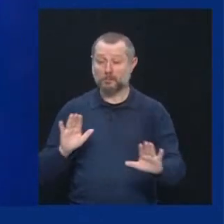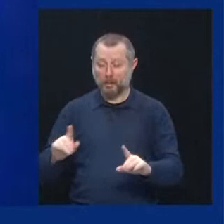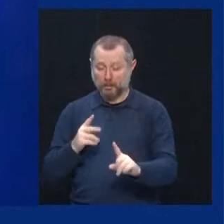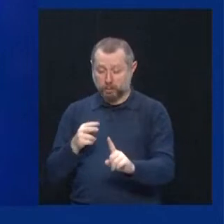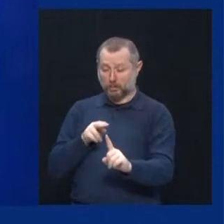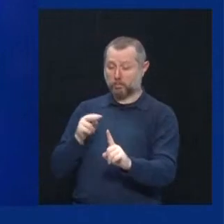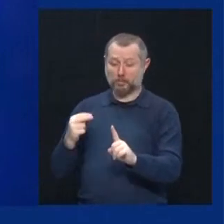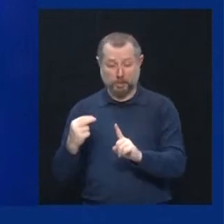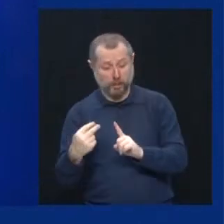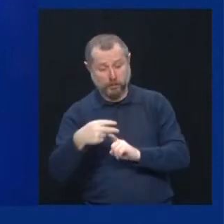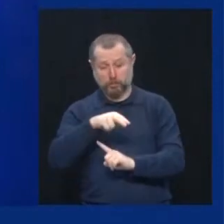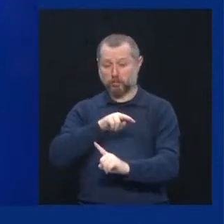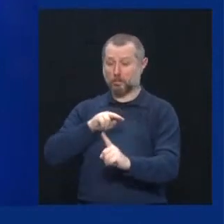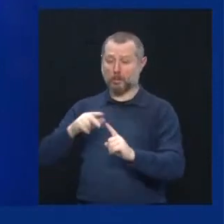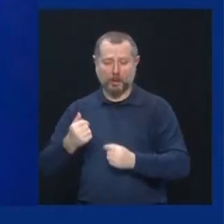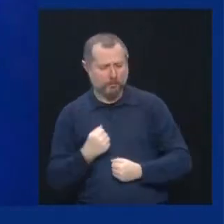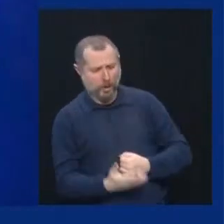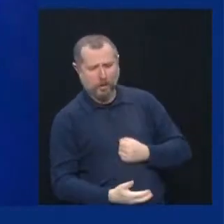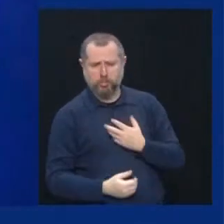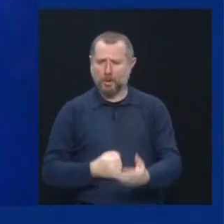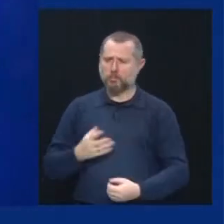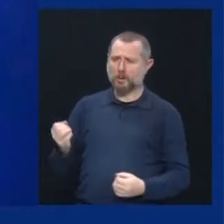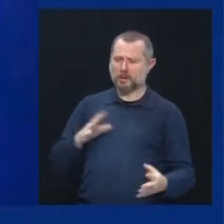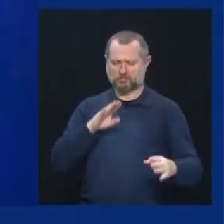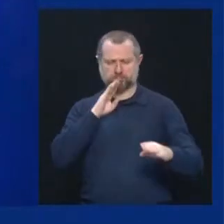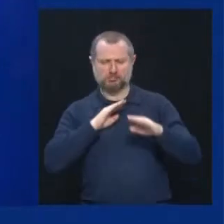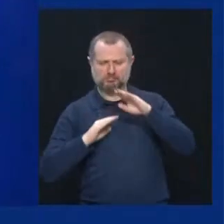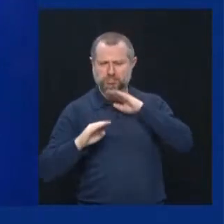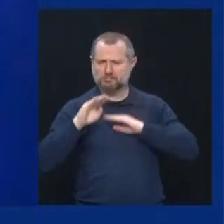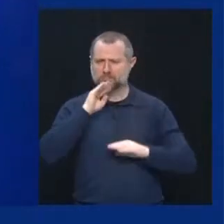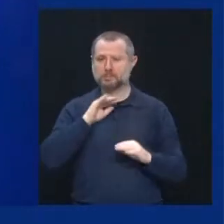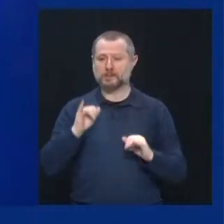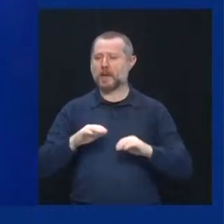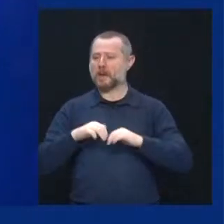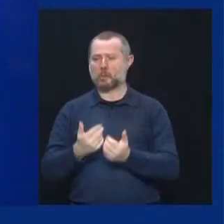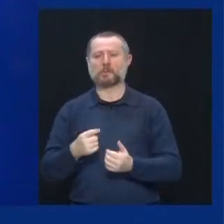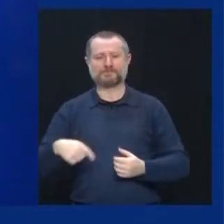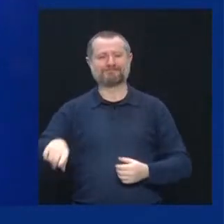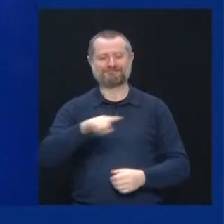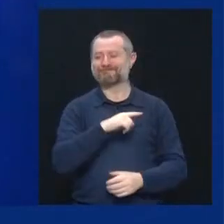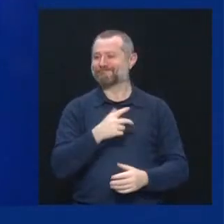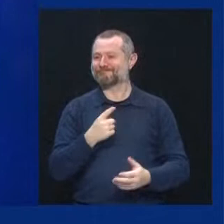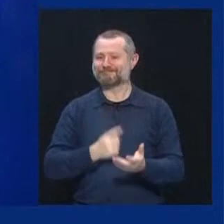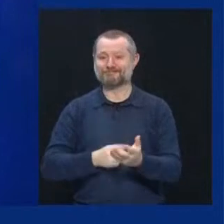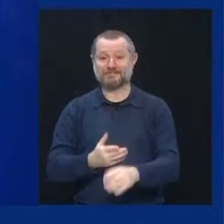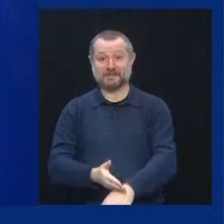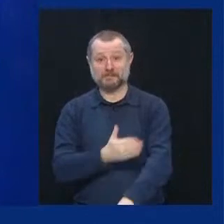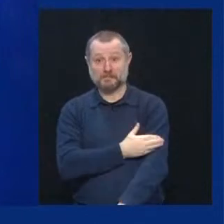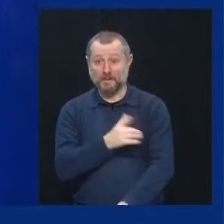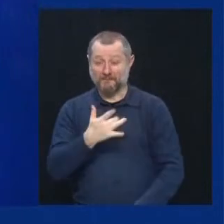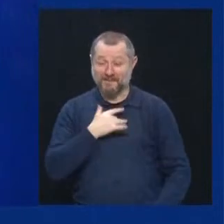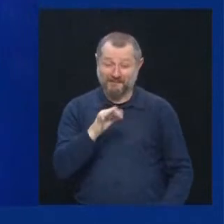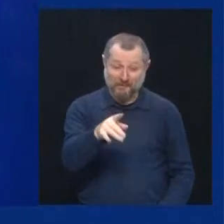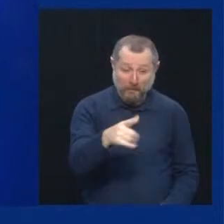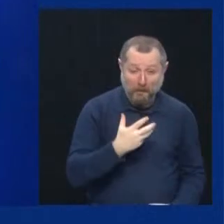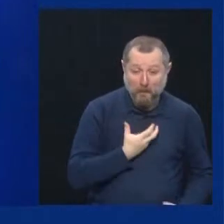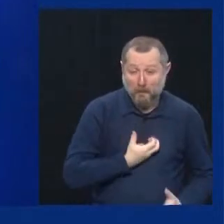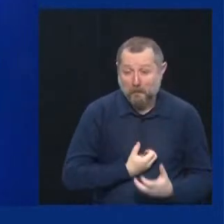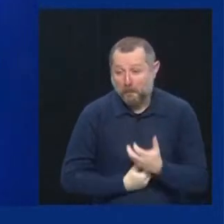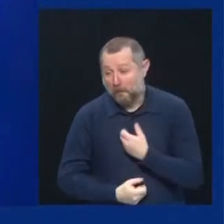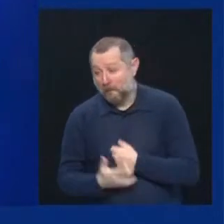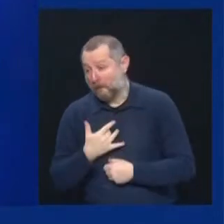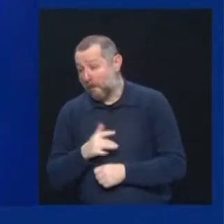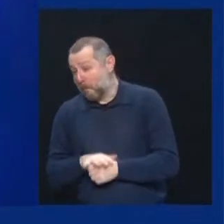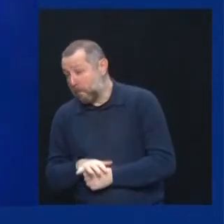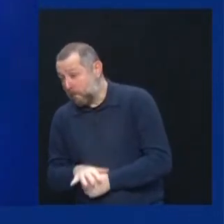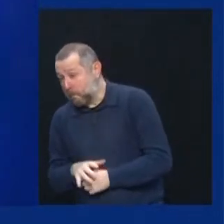of frustration. That's the way you get past it. If you don't vent the frustration, if you don't